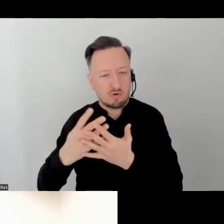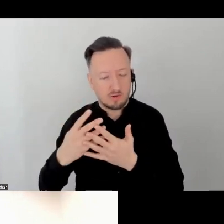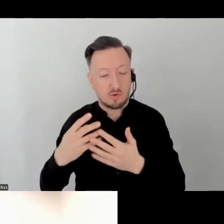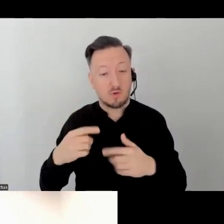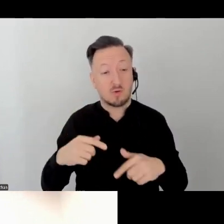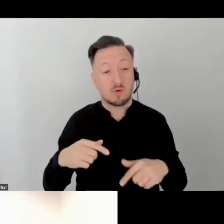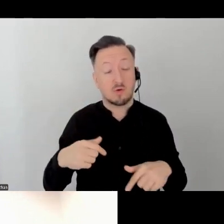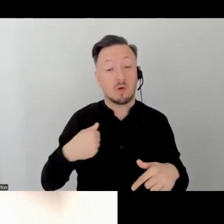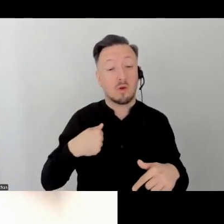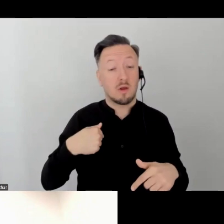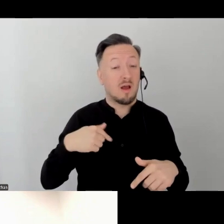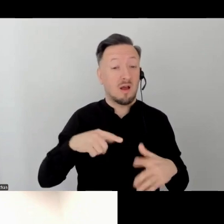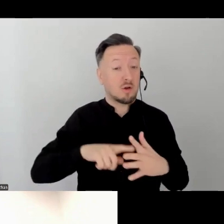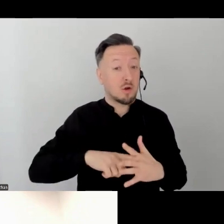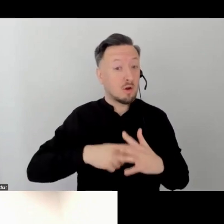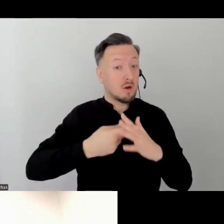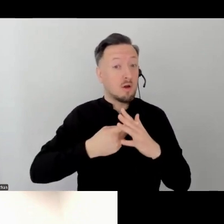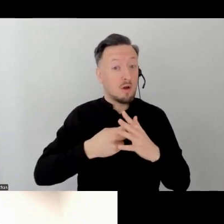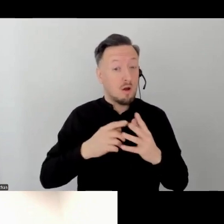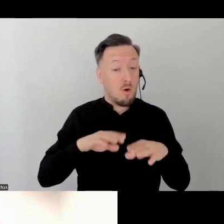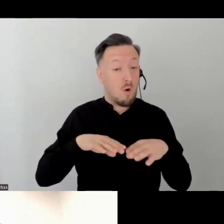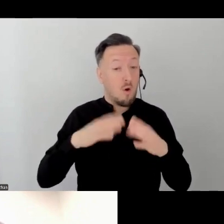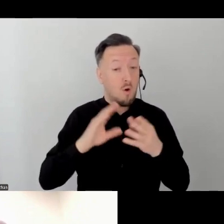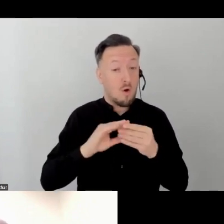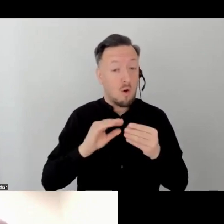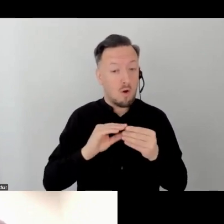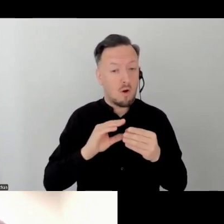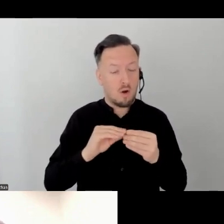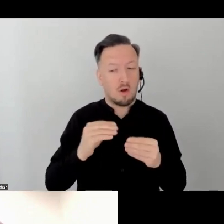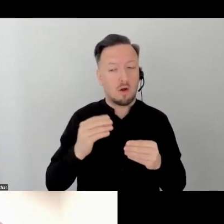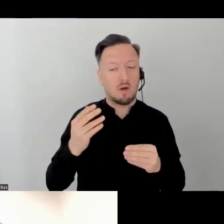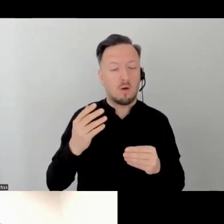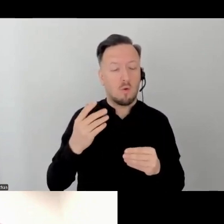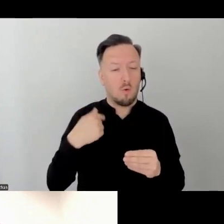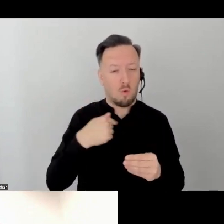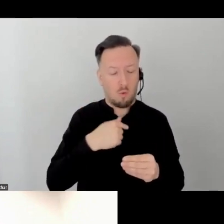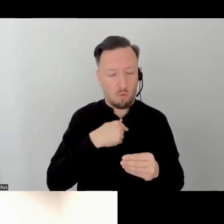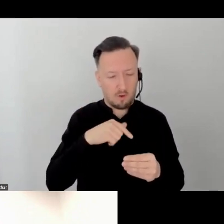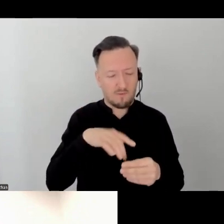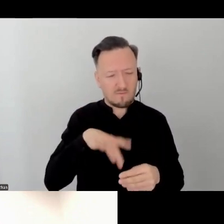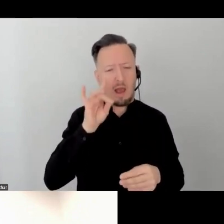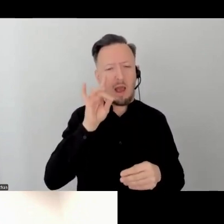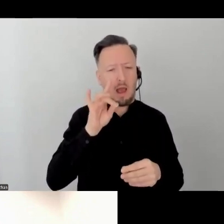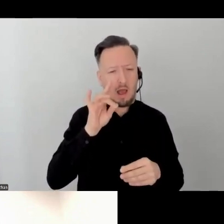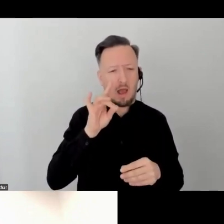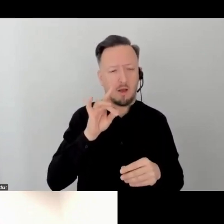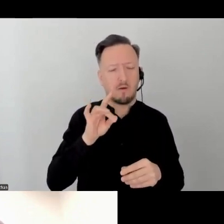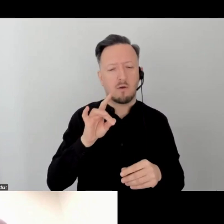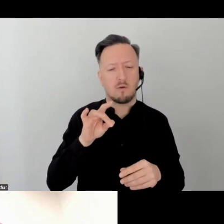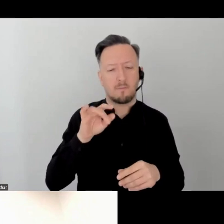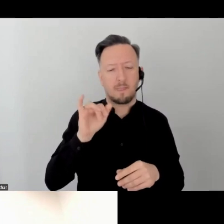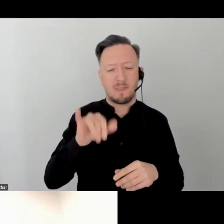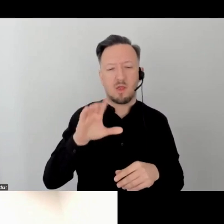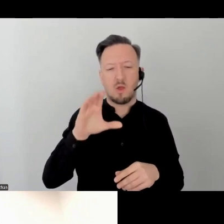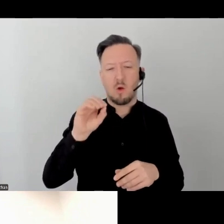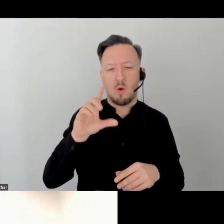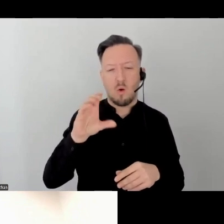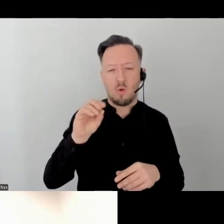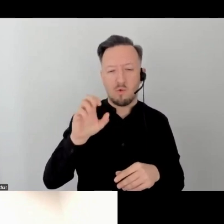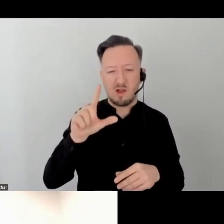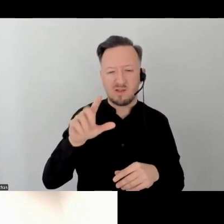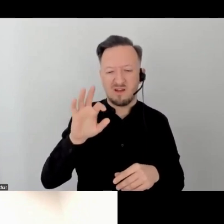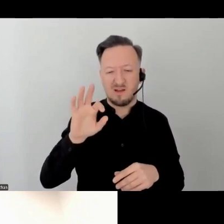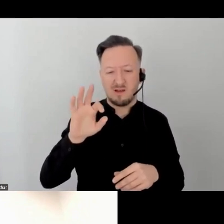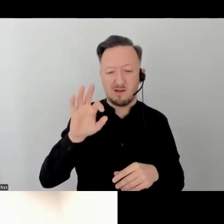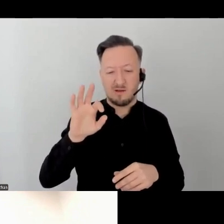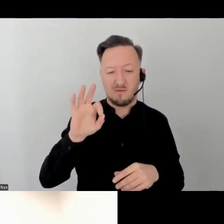presentation by talking about something that we ran across early in our process. We started administering colorectal fit kits. I'm going to bring up